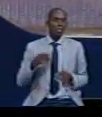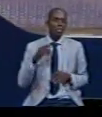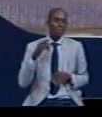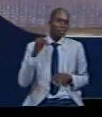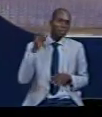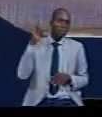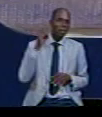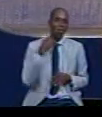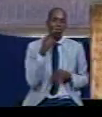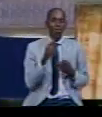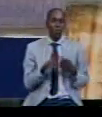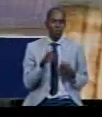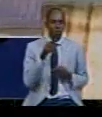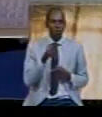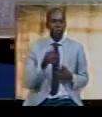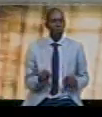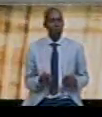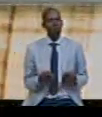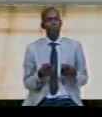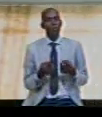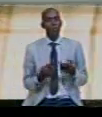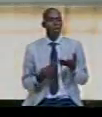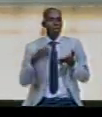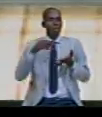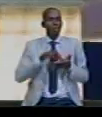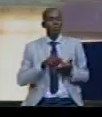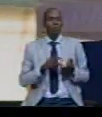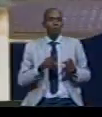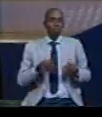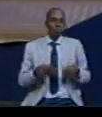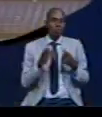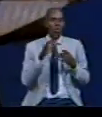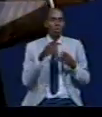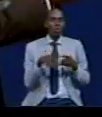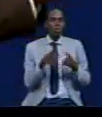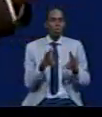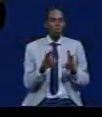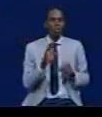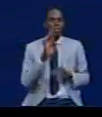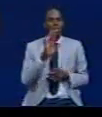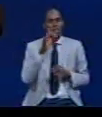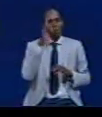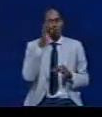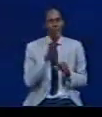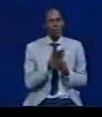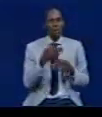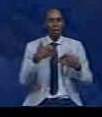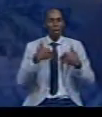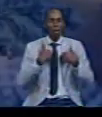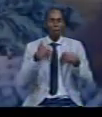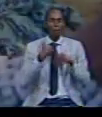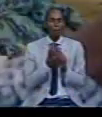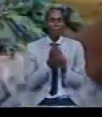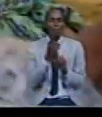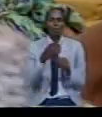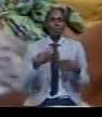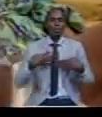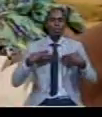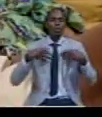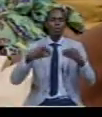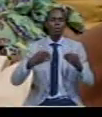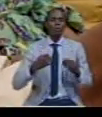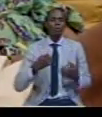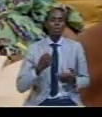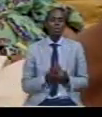unto him, arise, go thy way, thy faith has made be